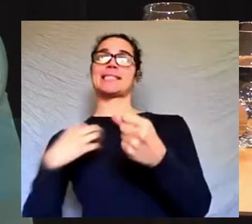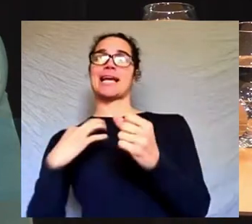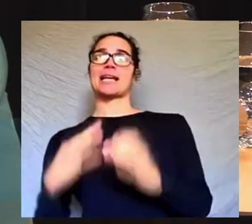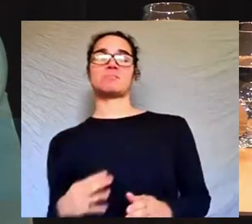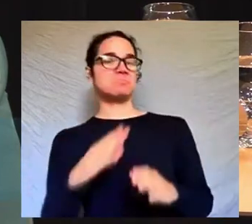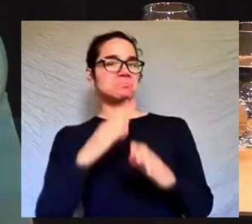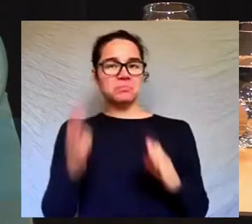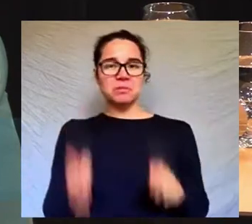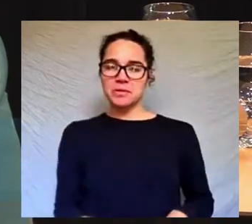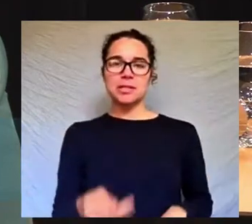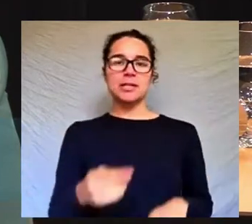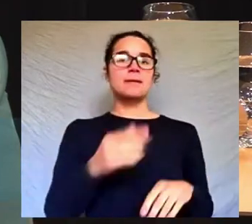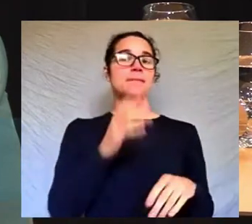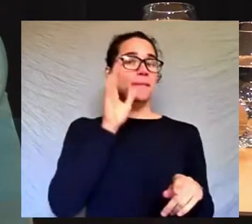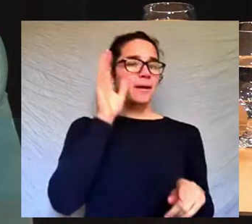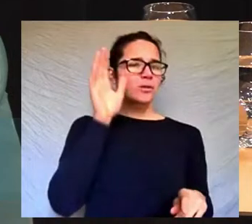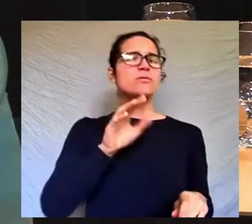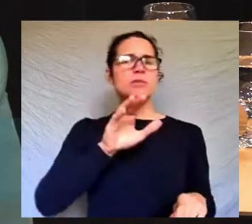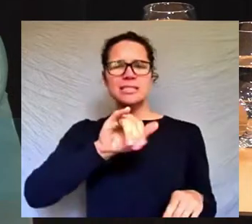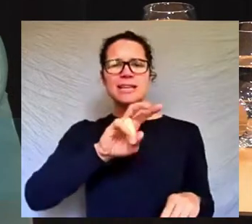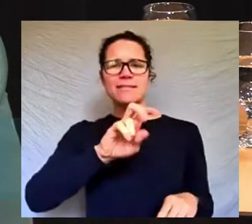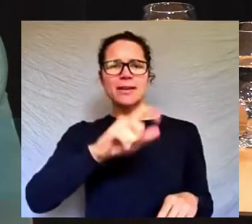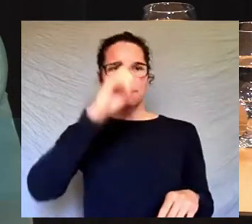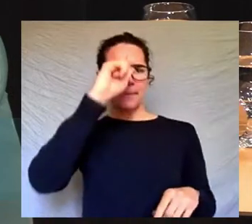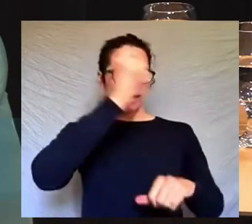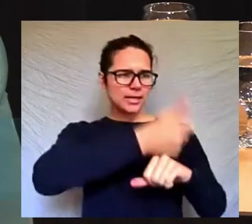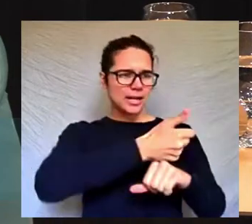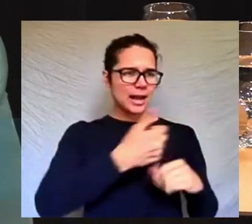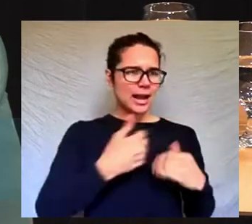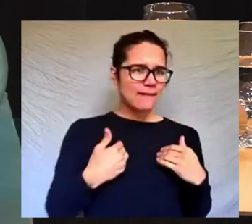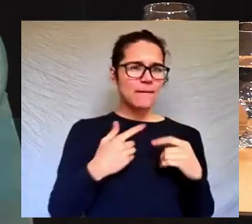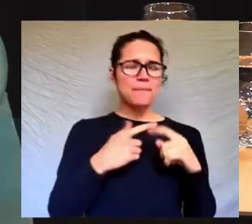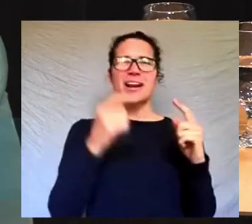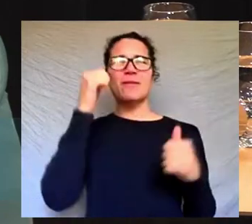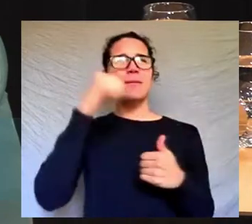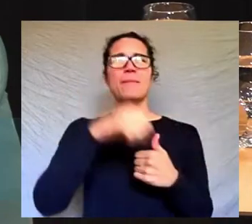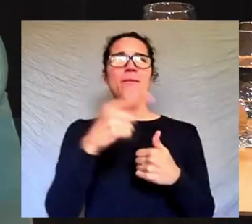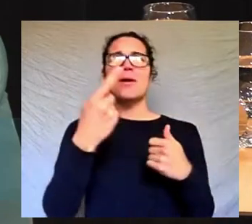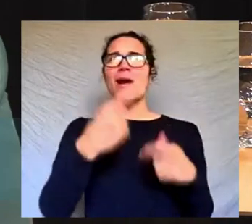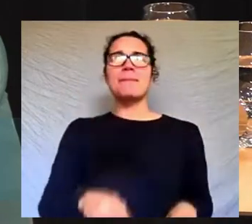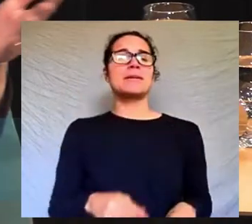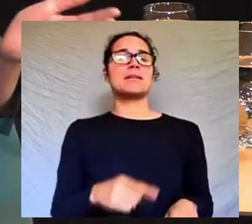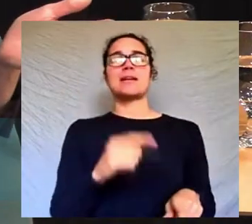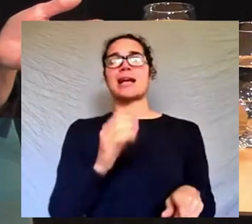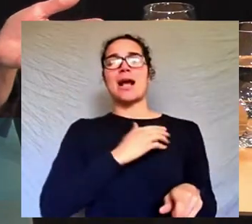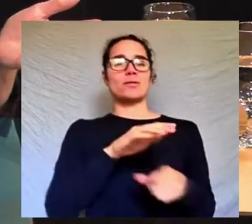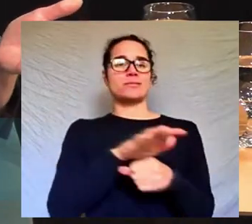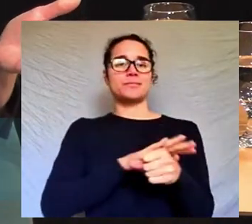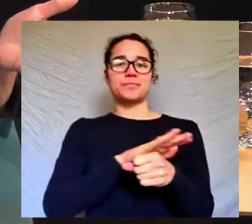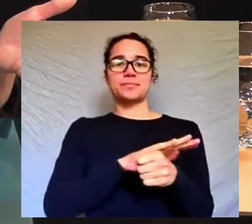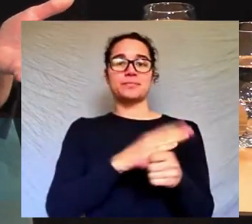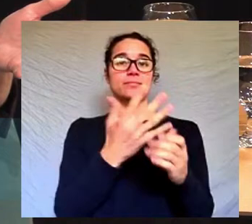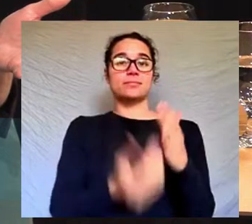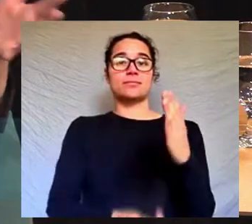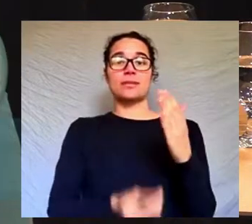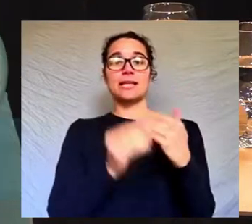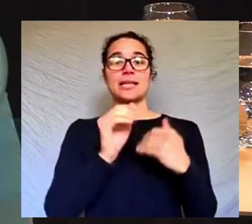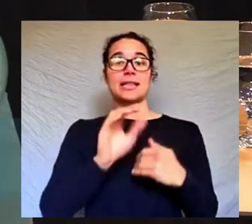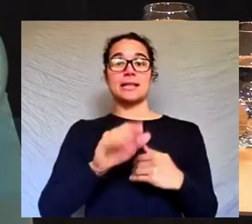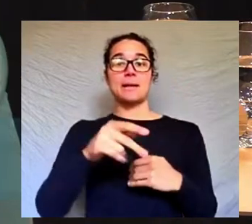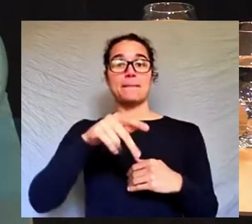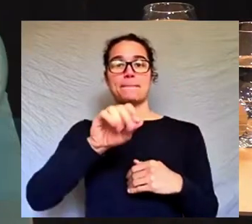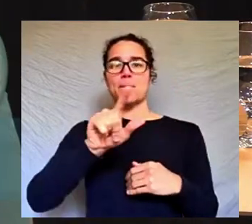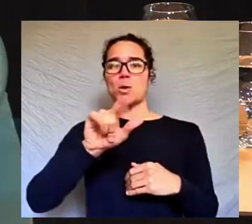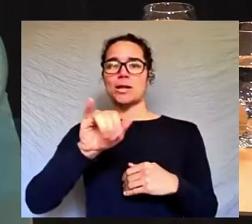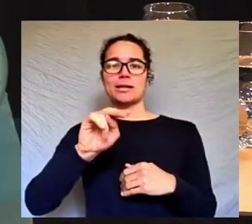I don't remember why our precinct lost its polling place, but it did. And so my parents volunteered their garage.